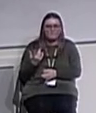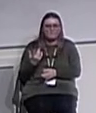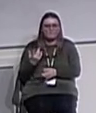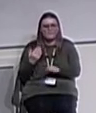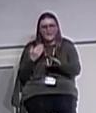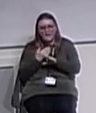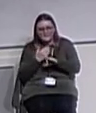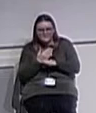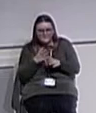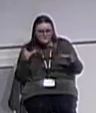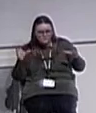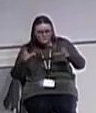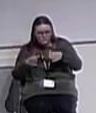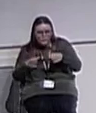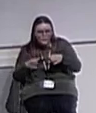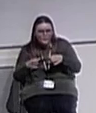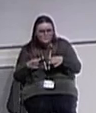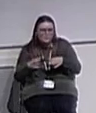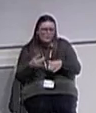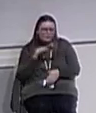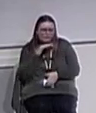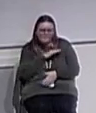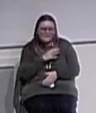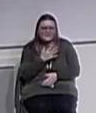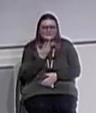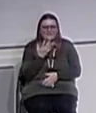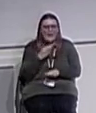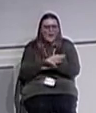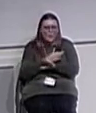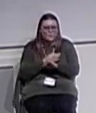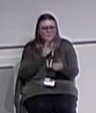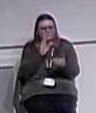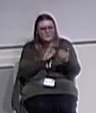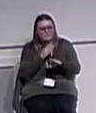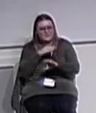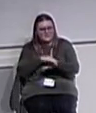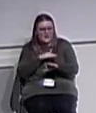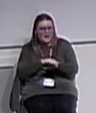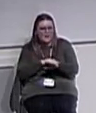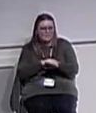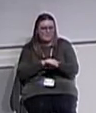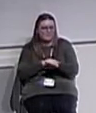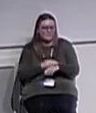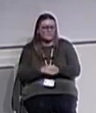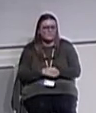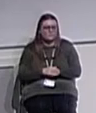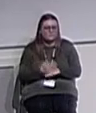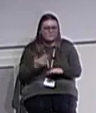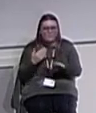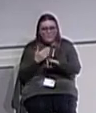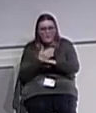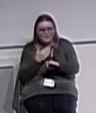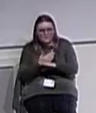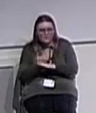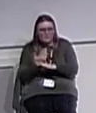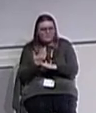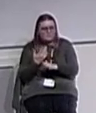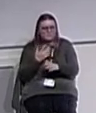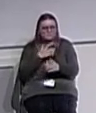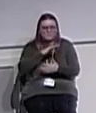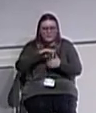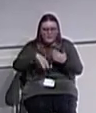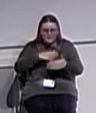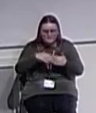Around about 10 hours of face-to-face time, I'd say, in first year. practicals. We have a blend of being